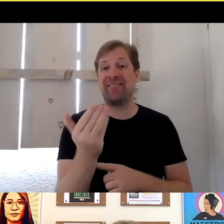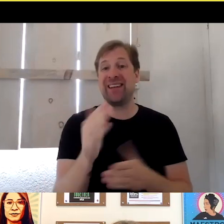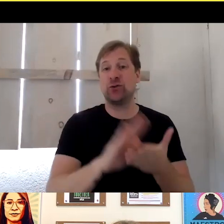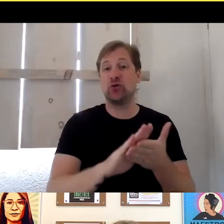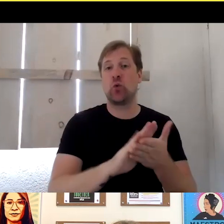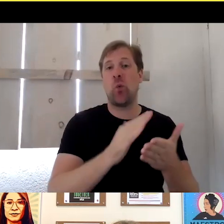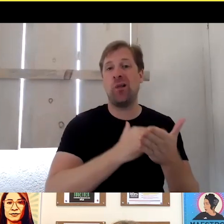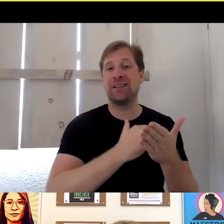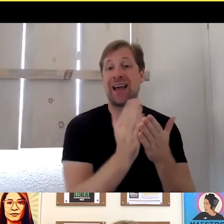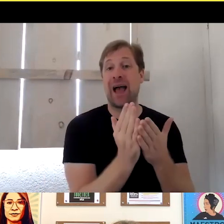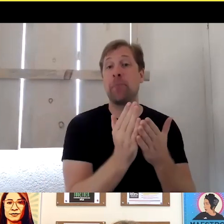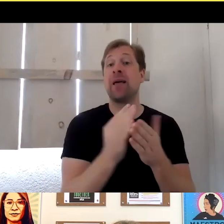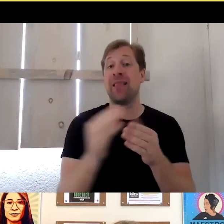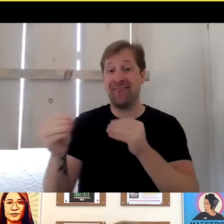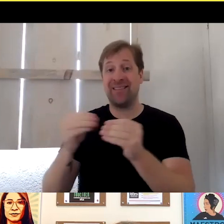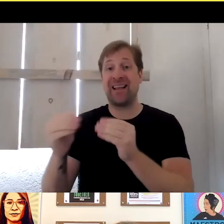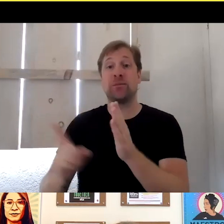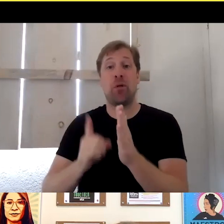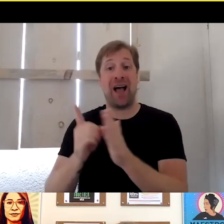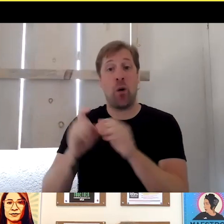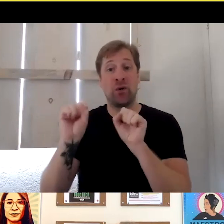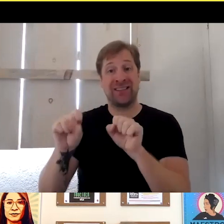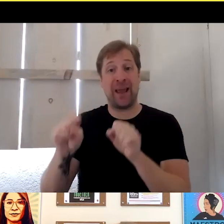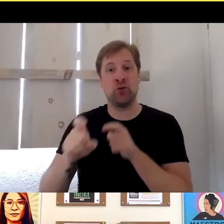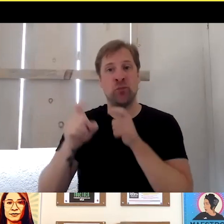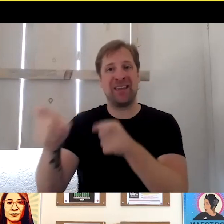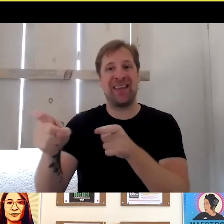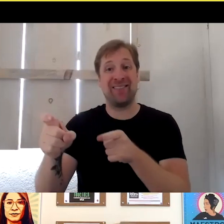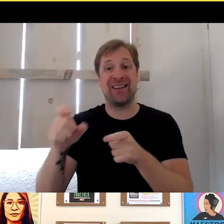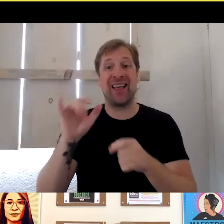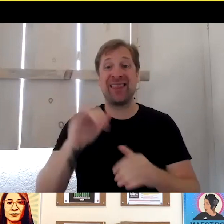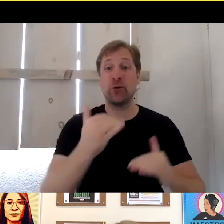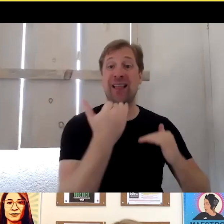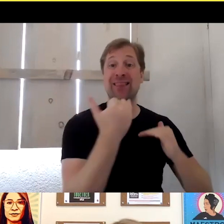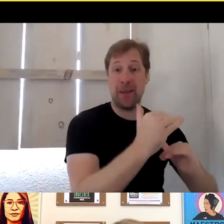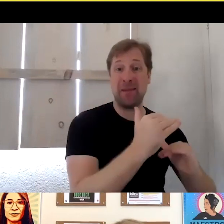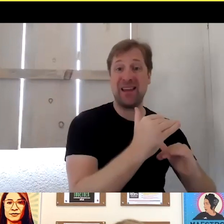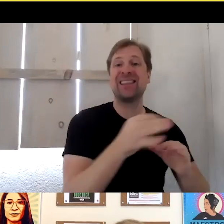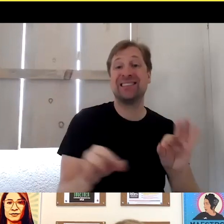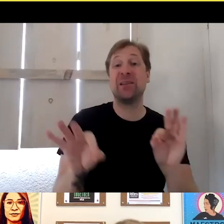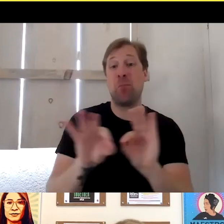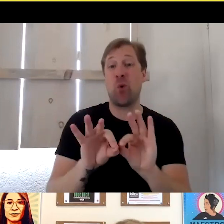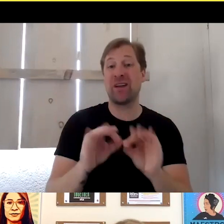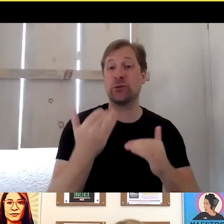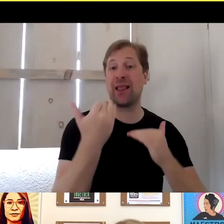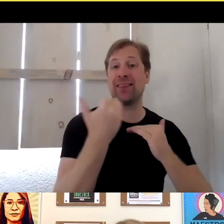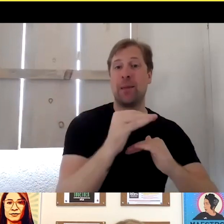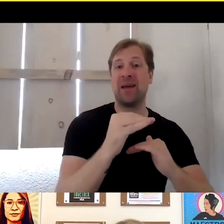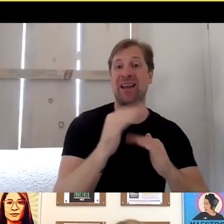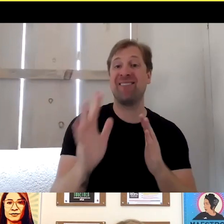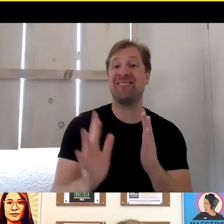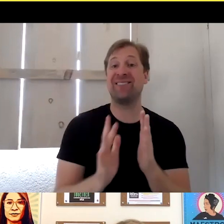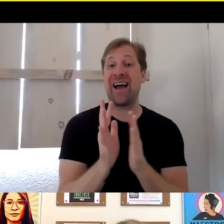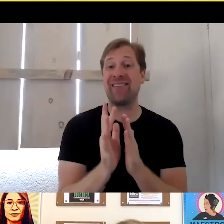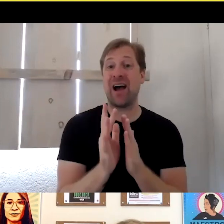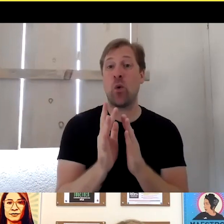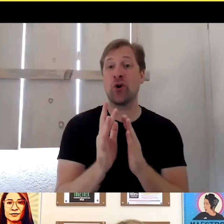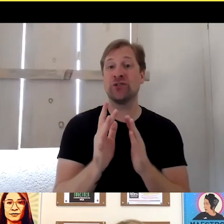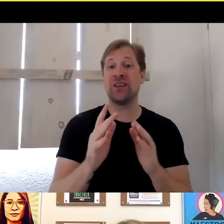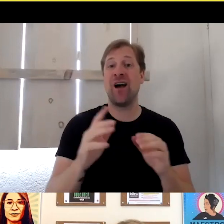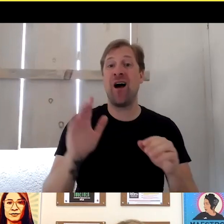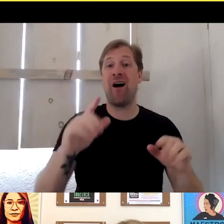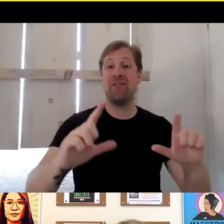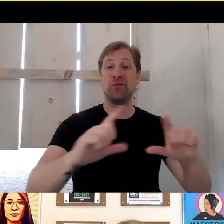be given. And there's a limit, and I think this is really important, a limit of 5 hours of screen time per